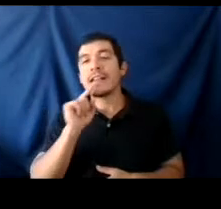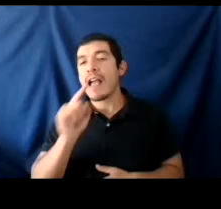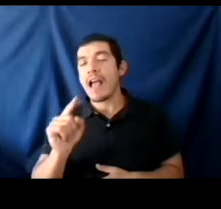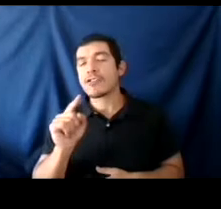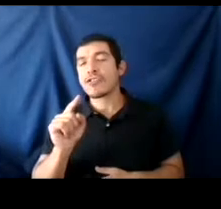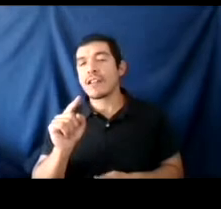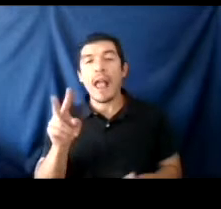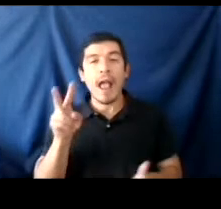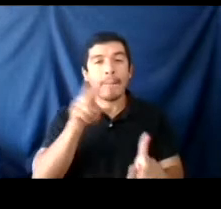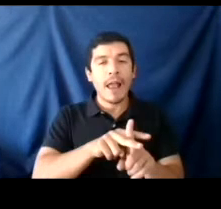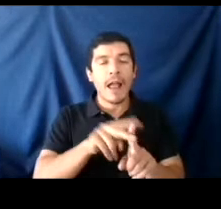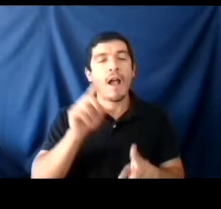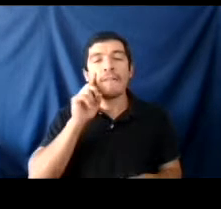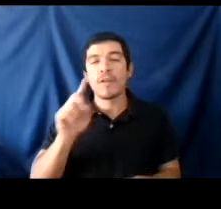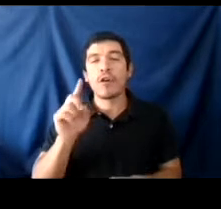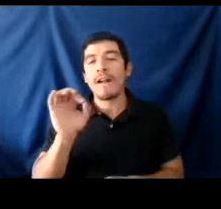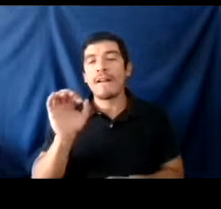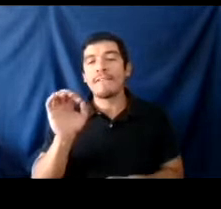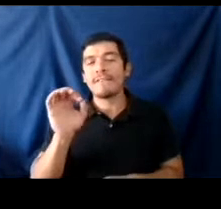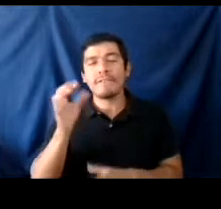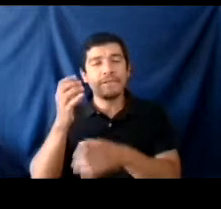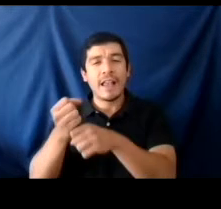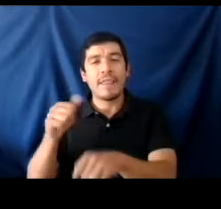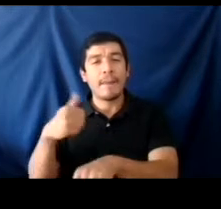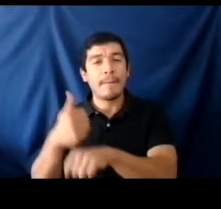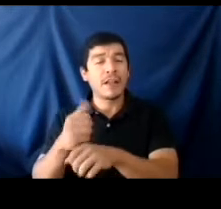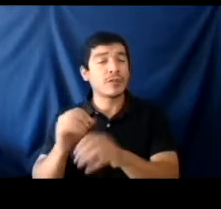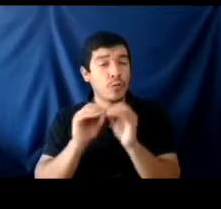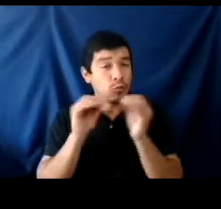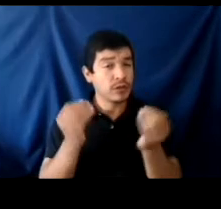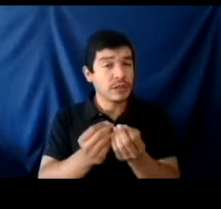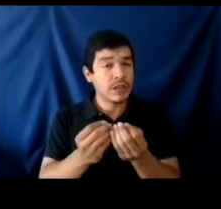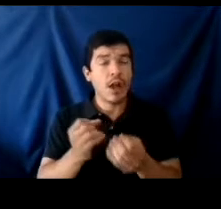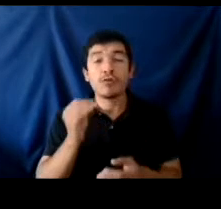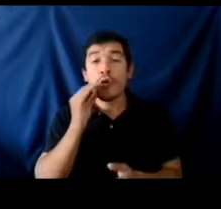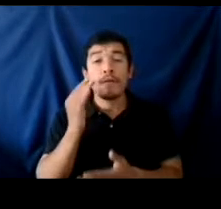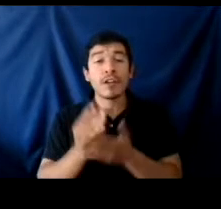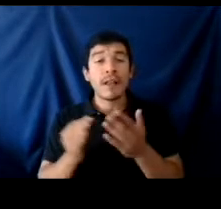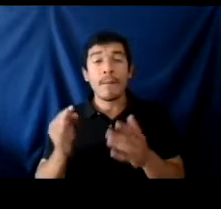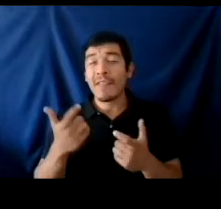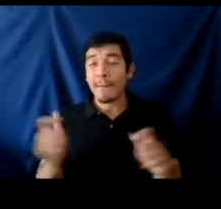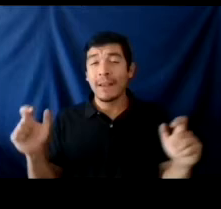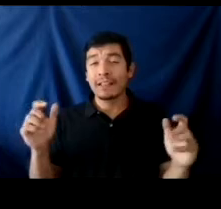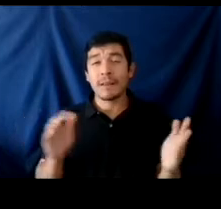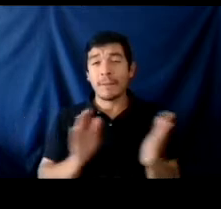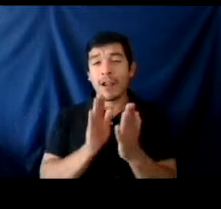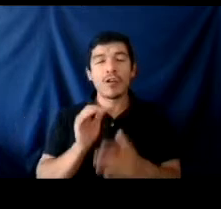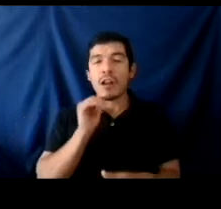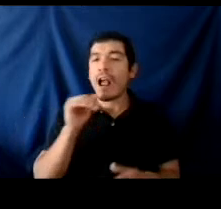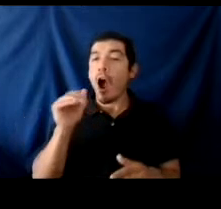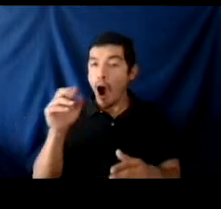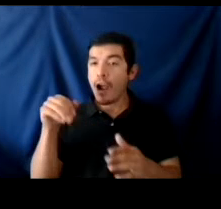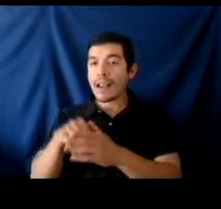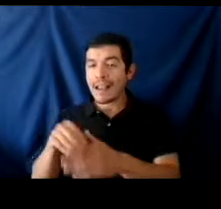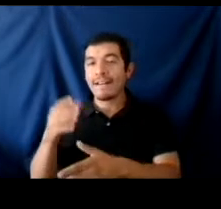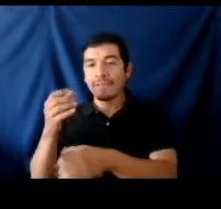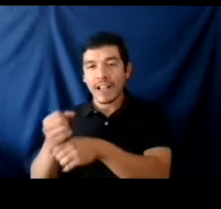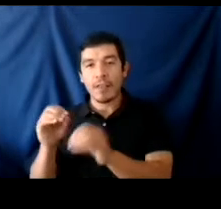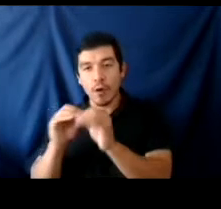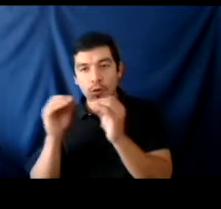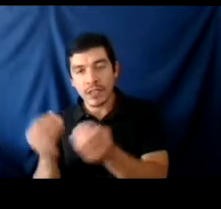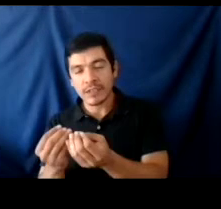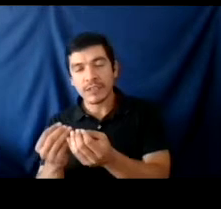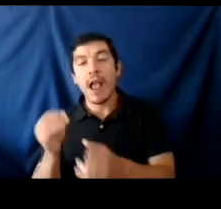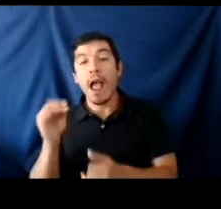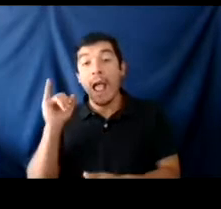cover faith-based organizations. So as a result, some of the biggest barriers are in faith organizations. And